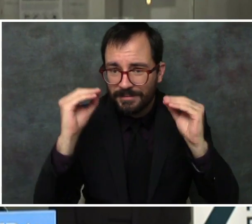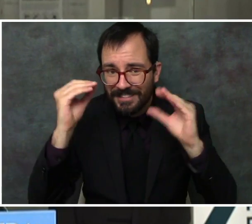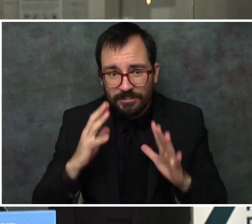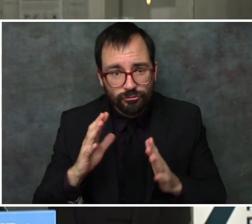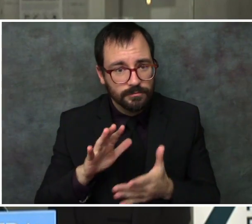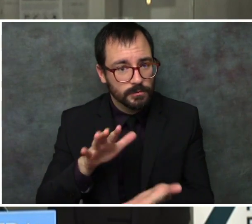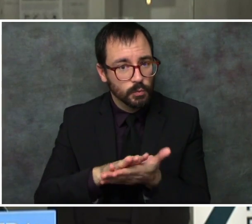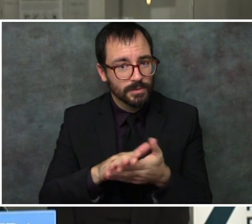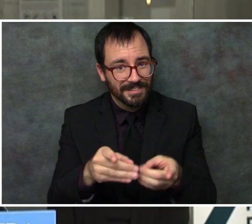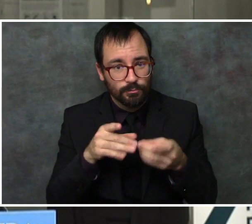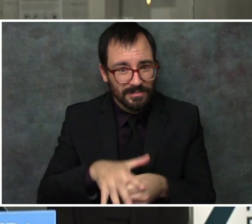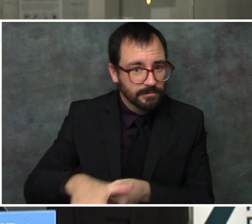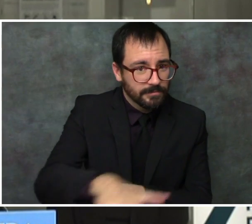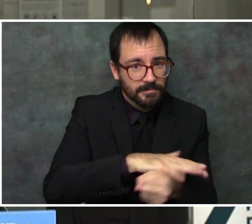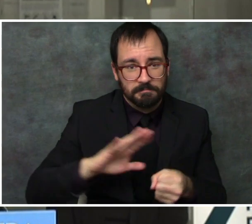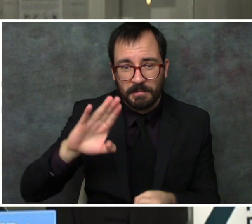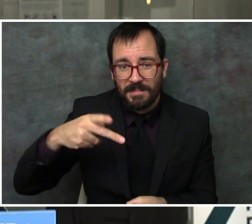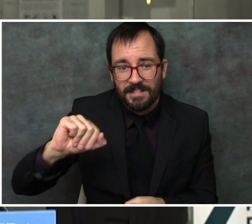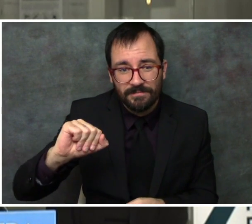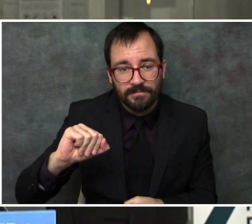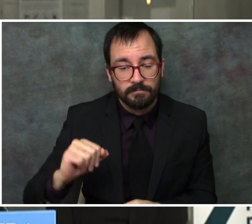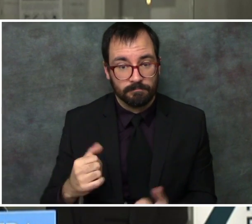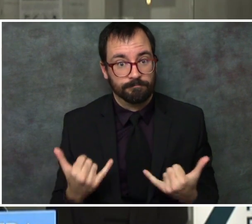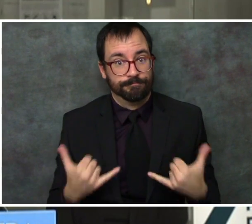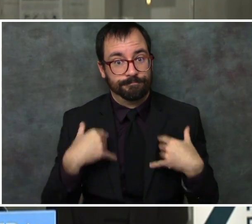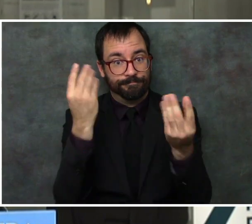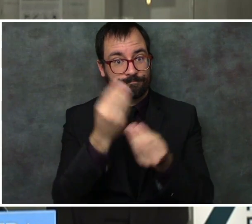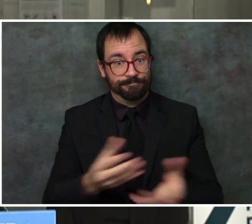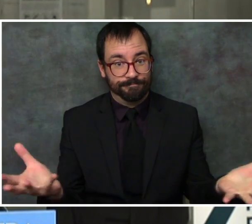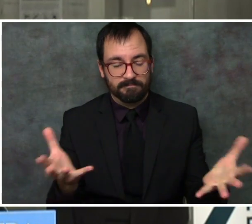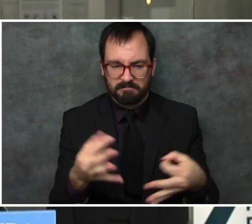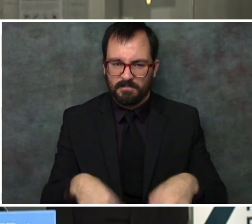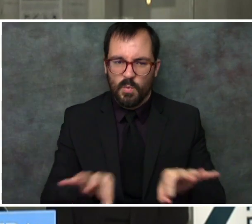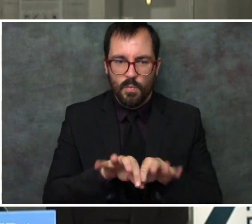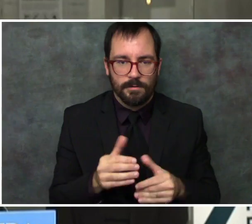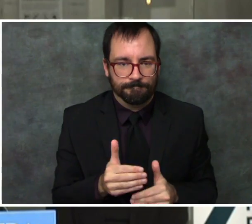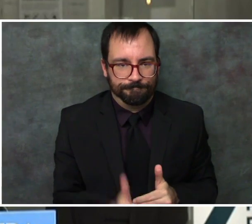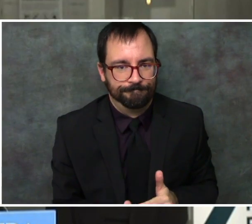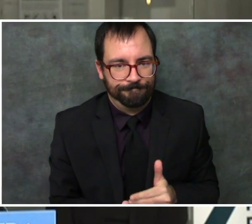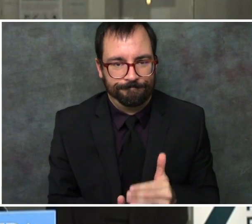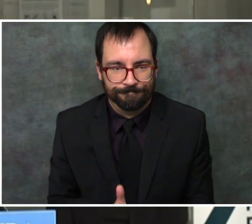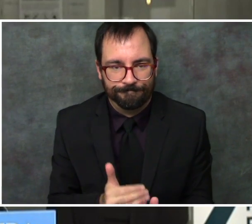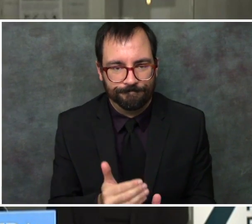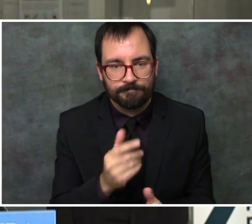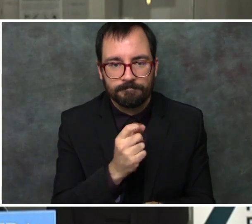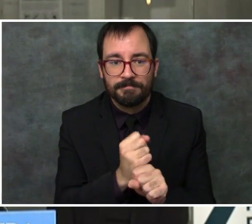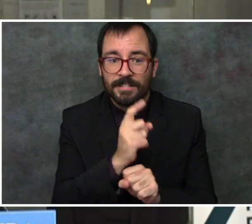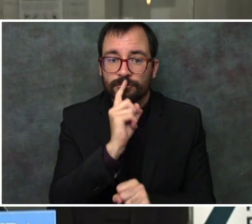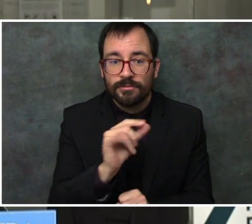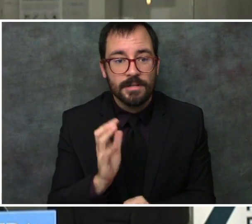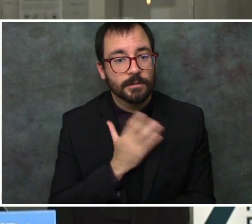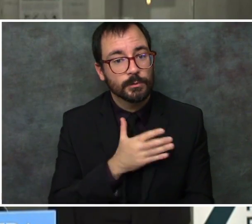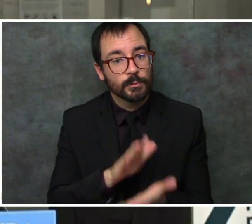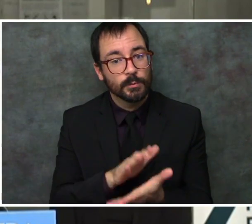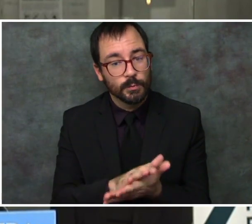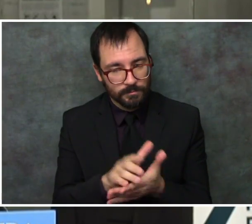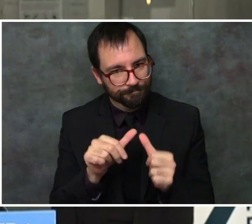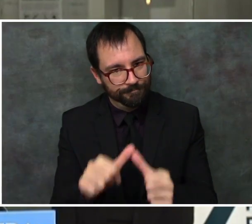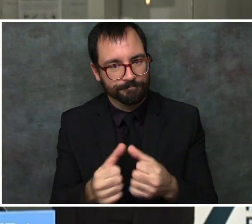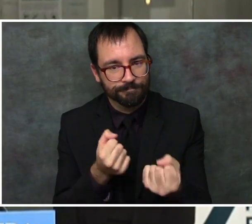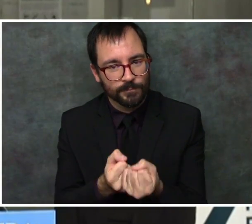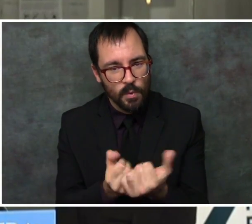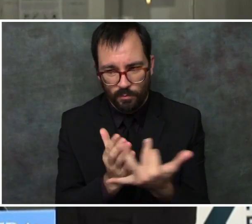ensure that these families and our schools are being supported during these difficult and unprecedented times. Thank you, Mayor Walsh.